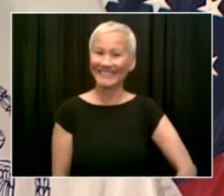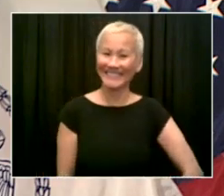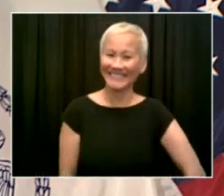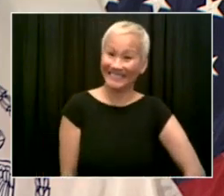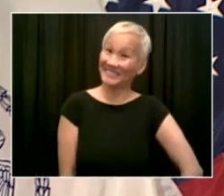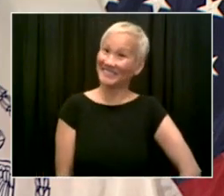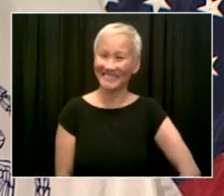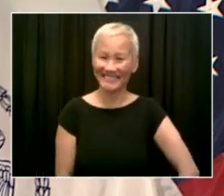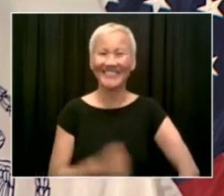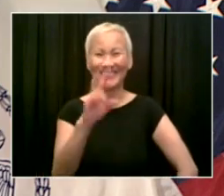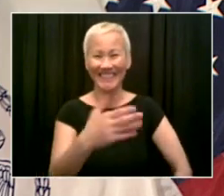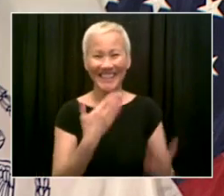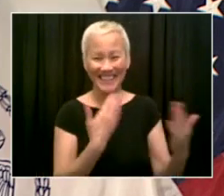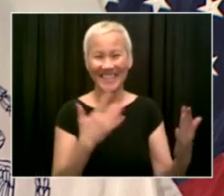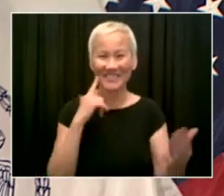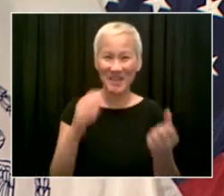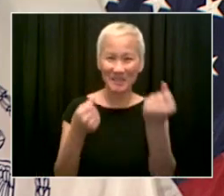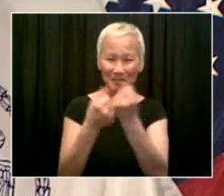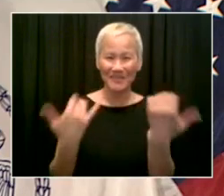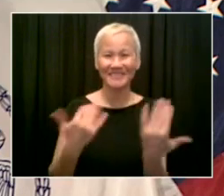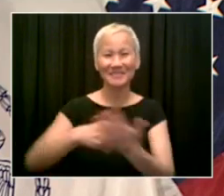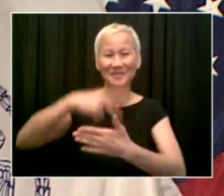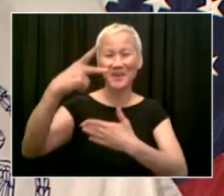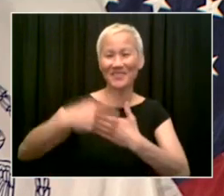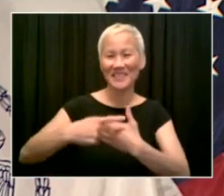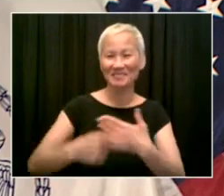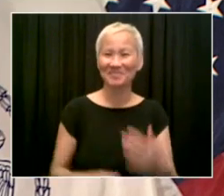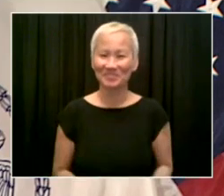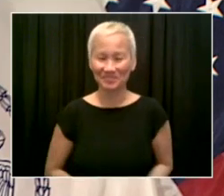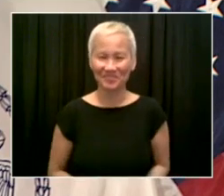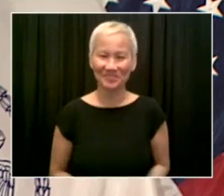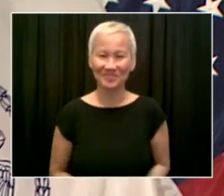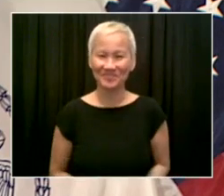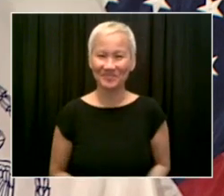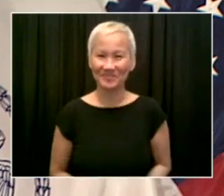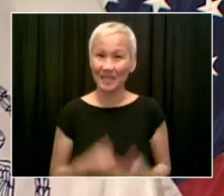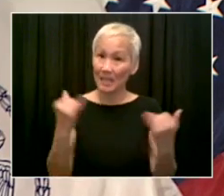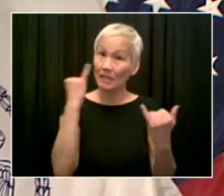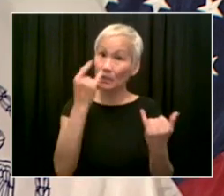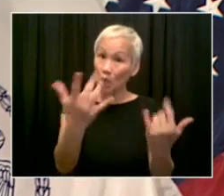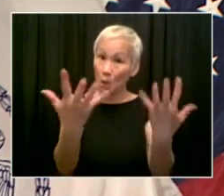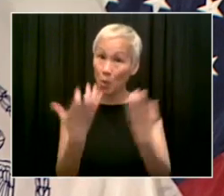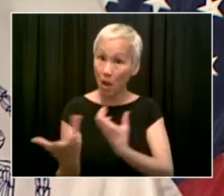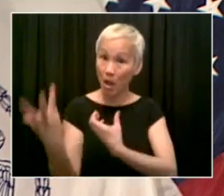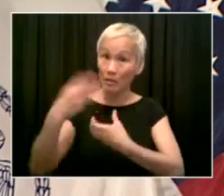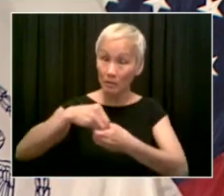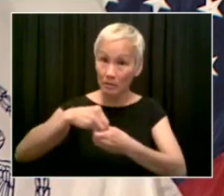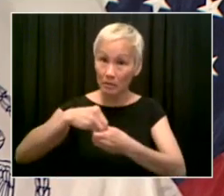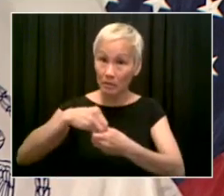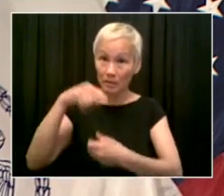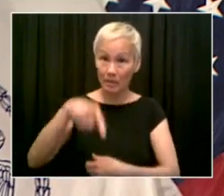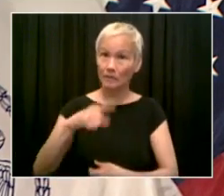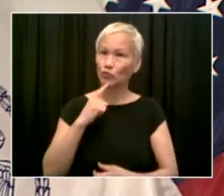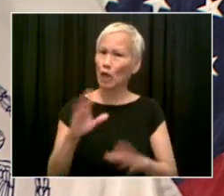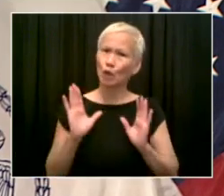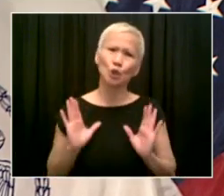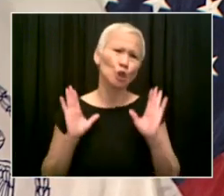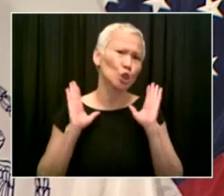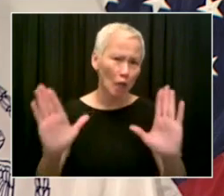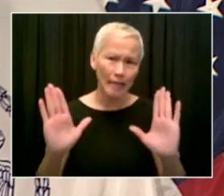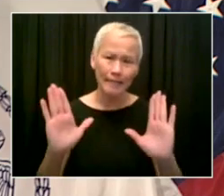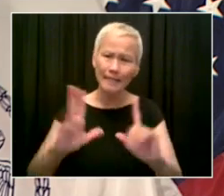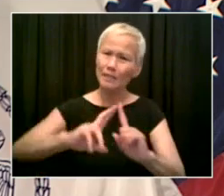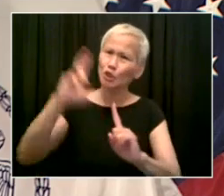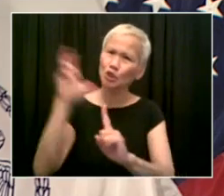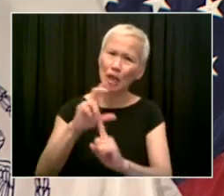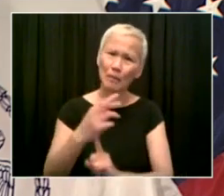this initiative. And everyone, to get involved in this super Restaurant Week, mega Restaurant Week, here's